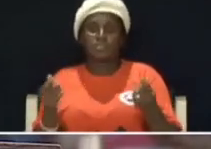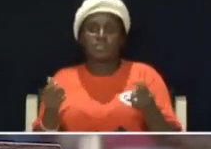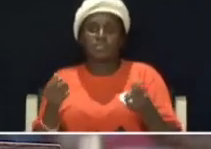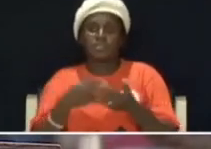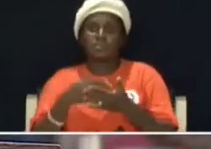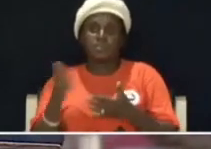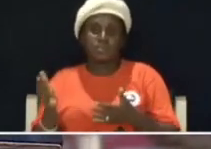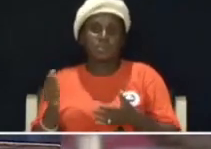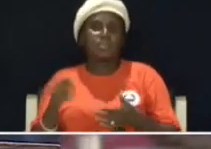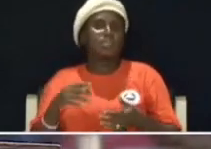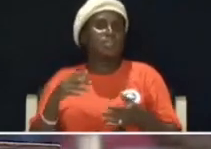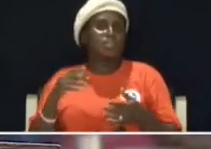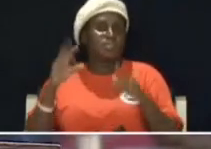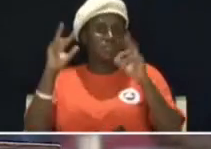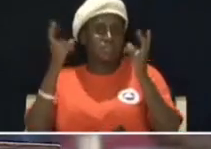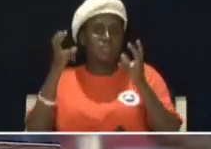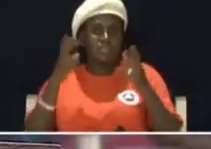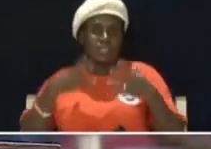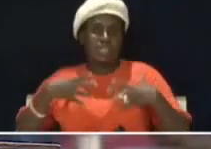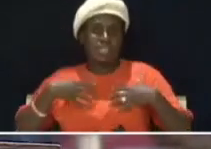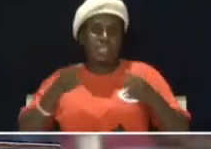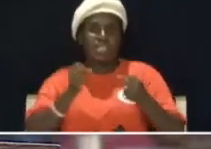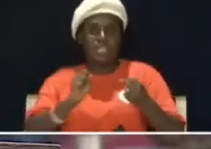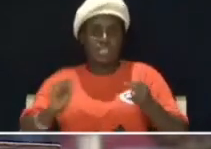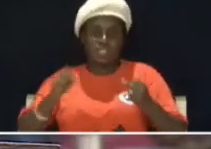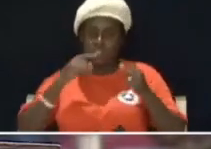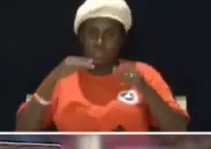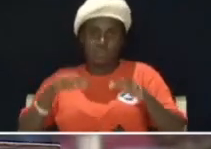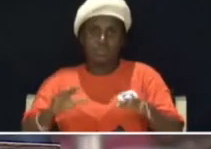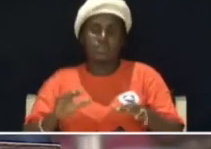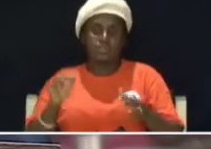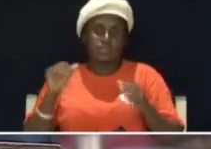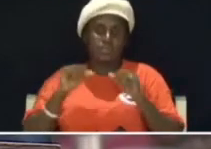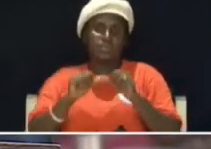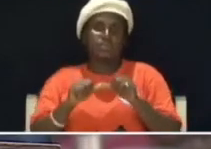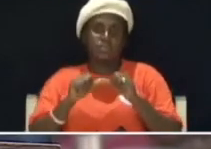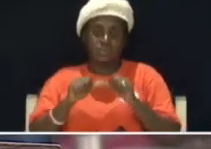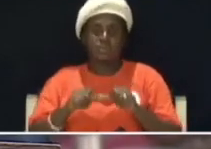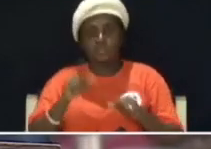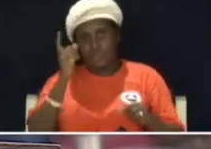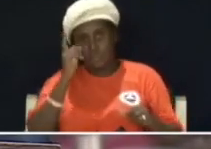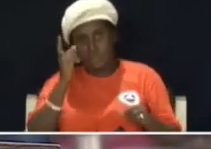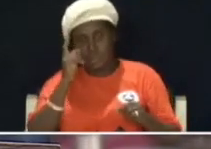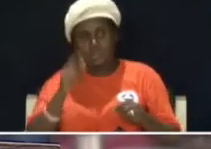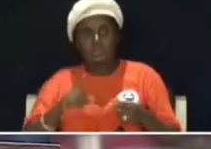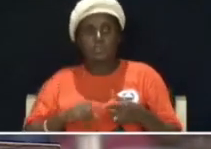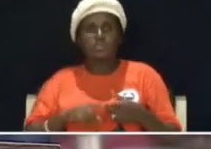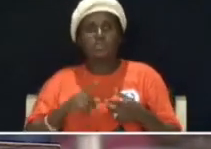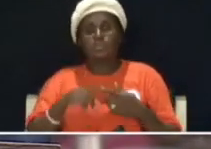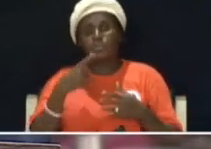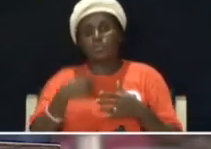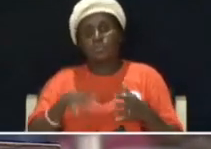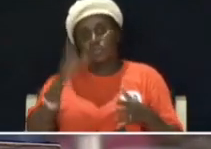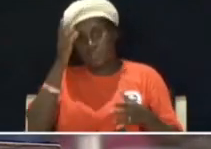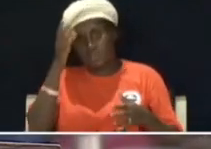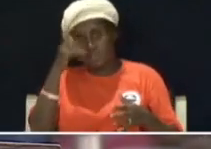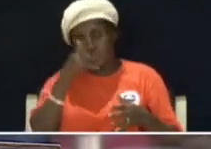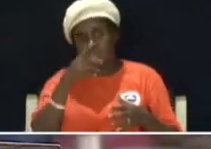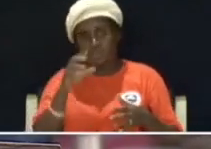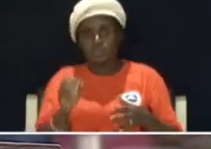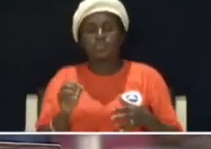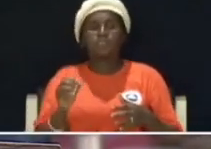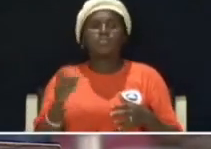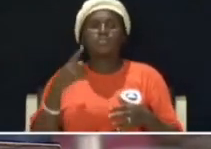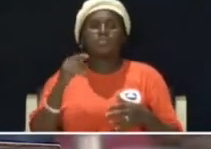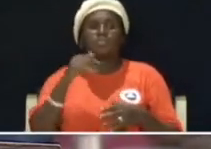Healing Streams. She constantly listened to the declarations that Igio was making on the CD and keyed into